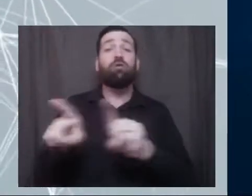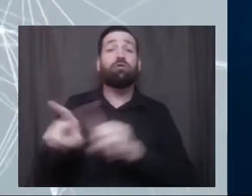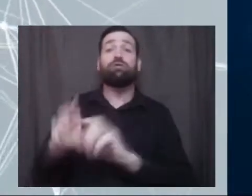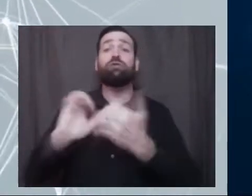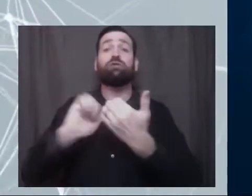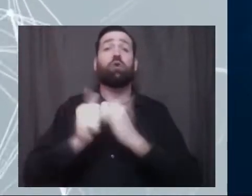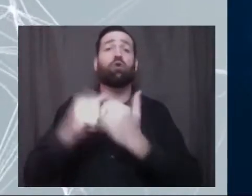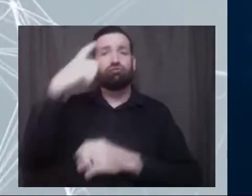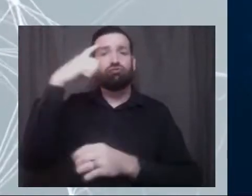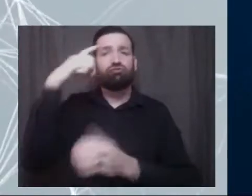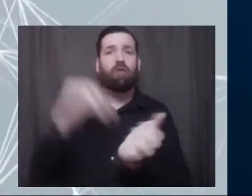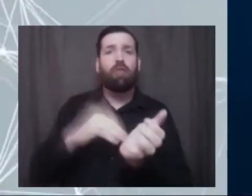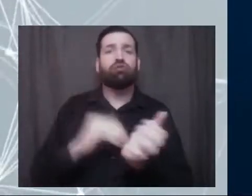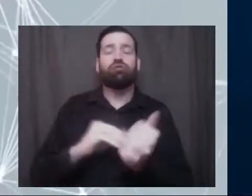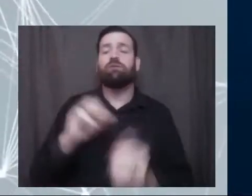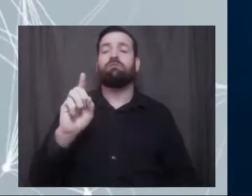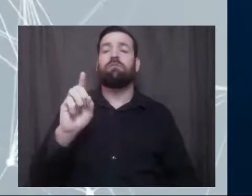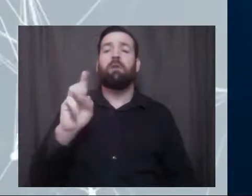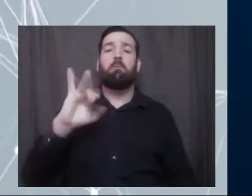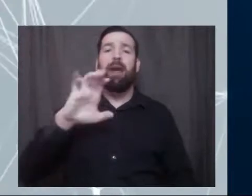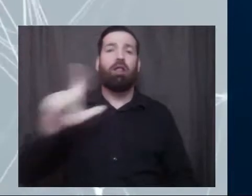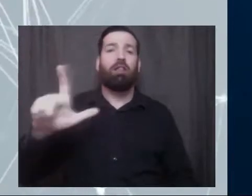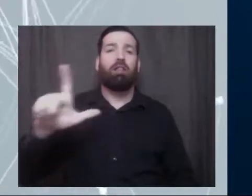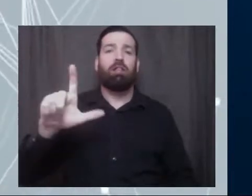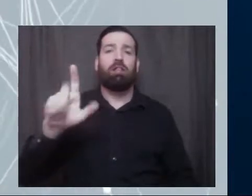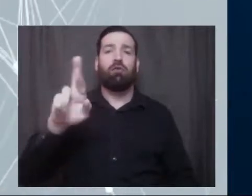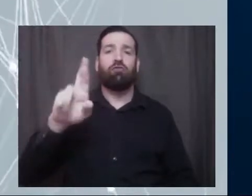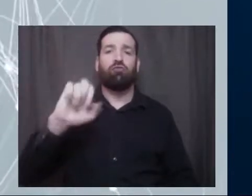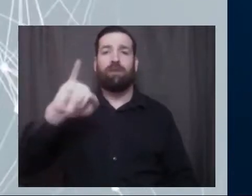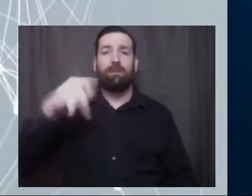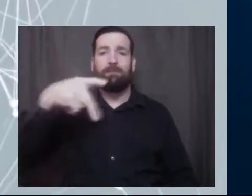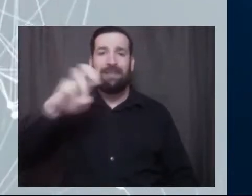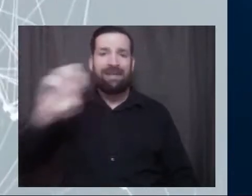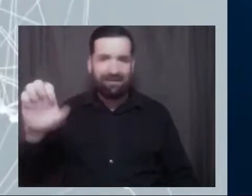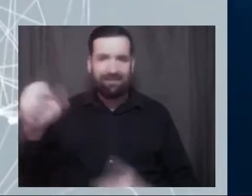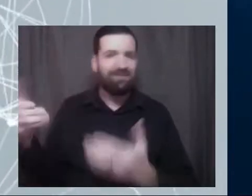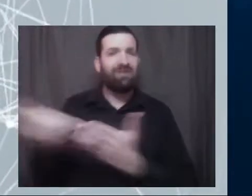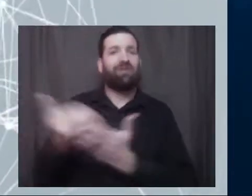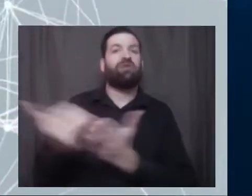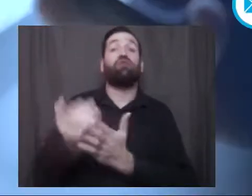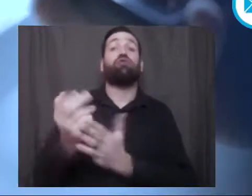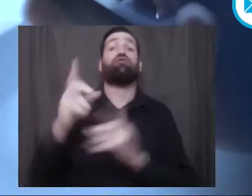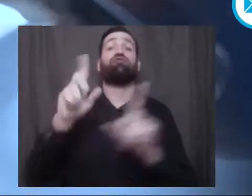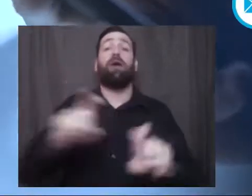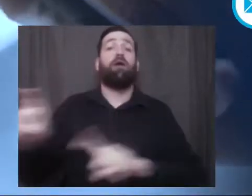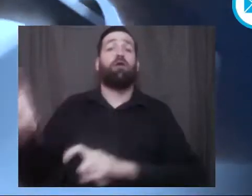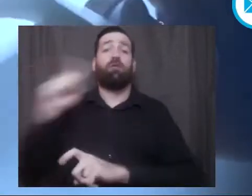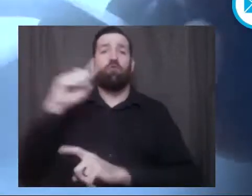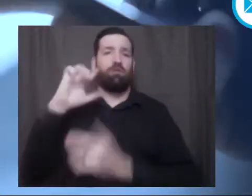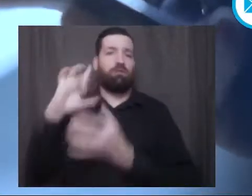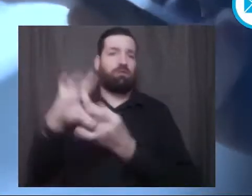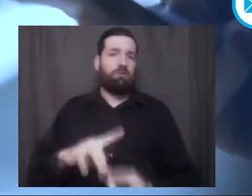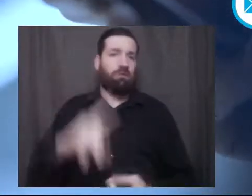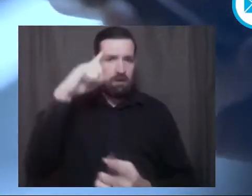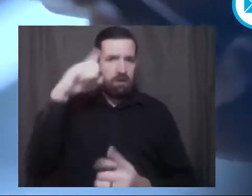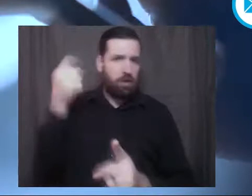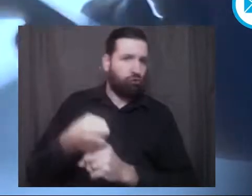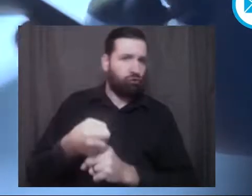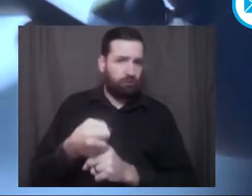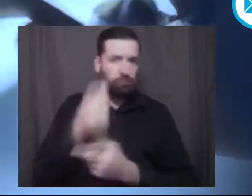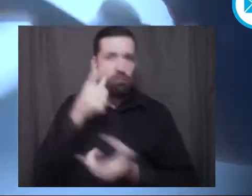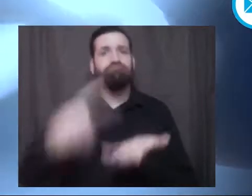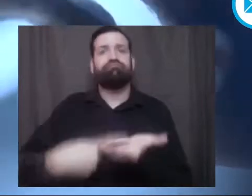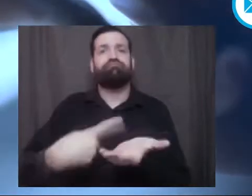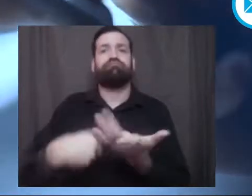Dr. Michael Rippey. He is enrolling participants in a new concussion trial. He's going to get us up to speed on that and tell us all about it. So